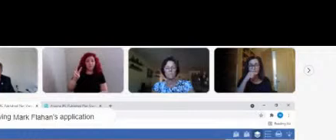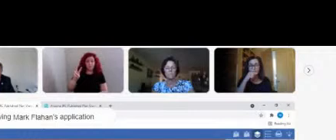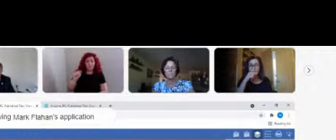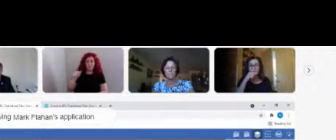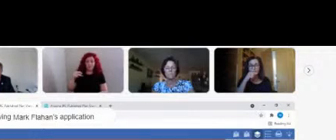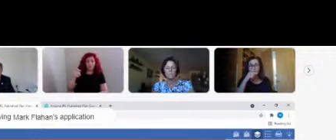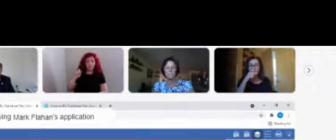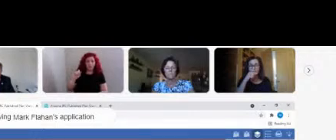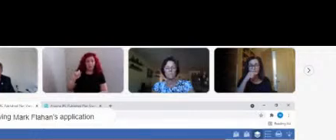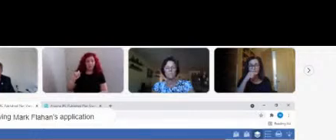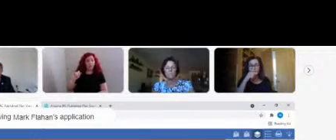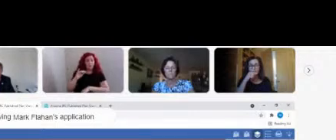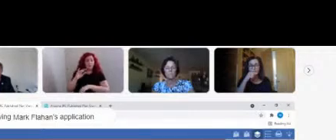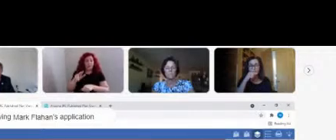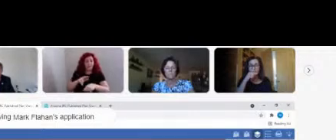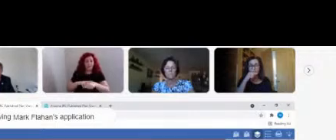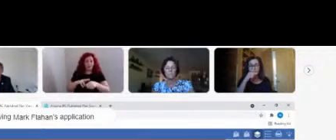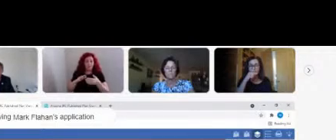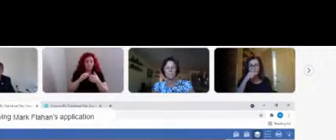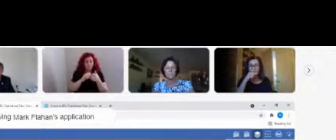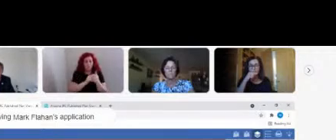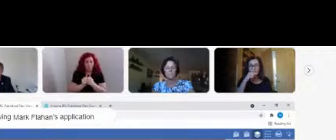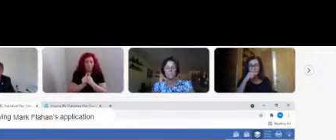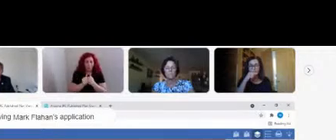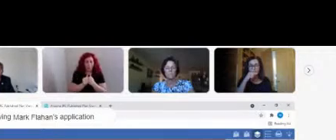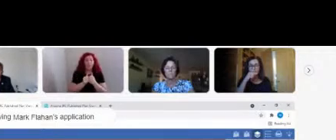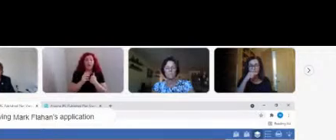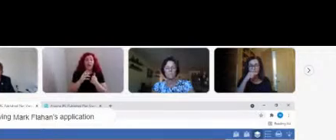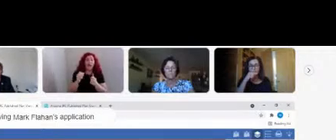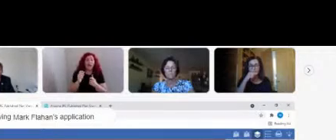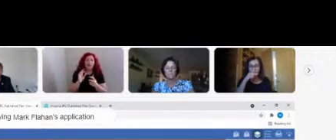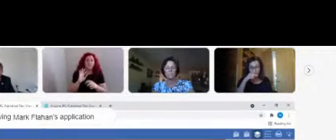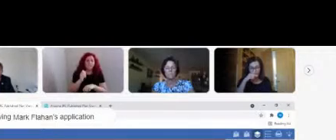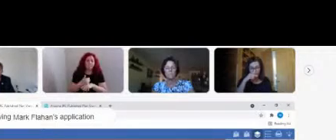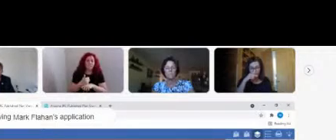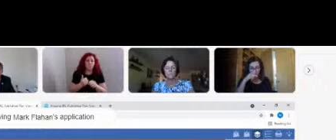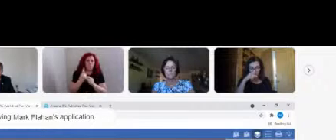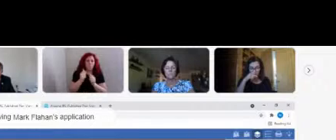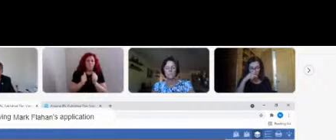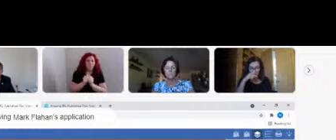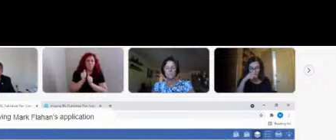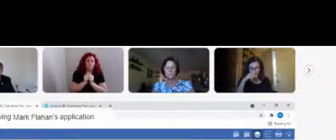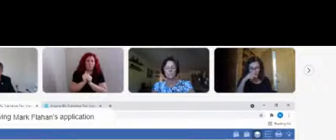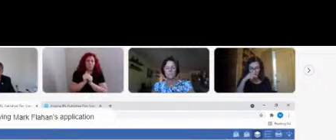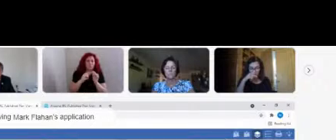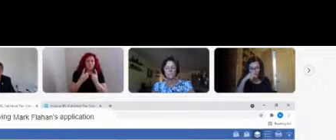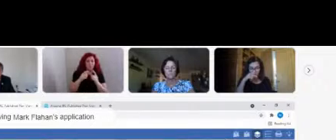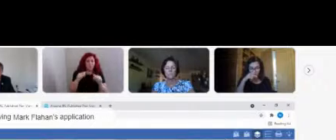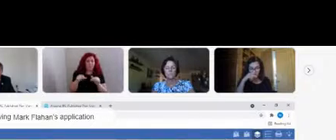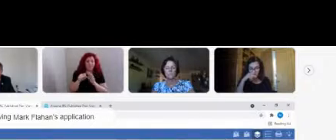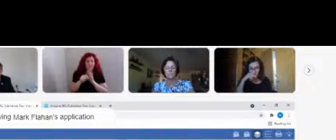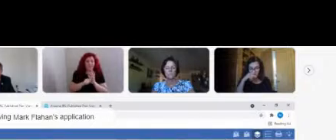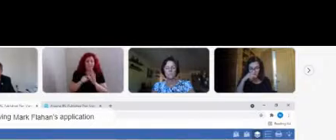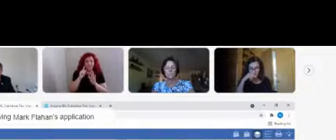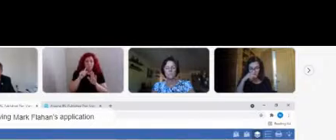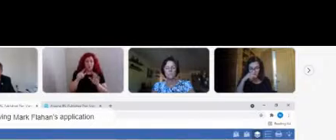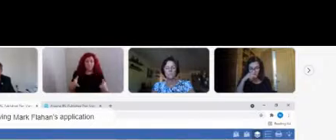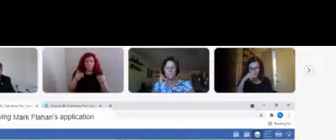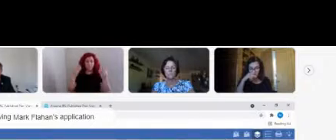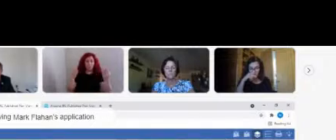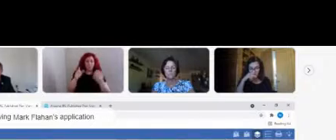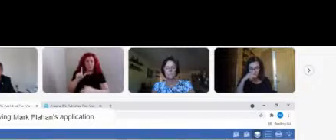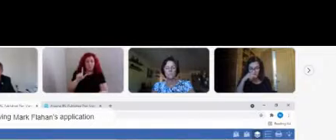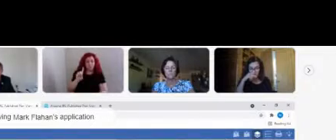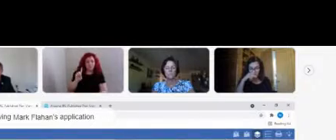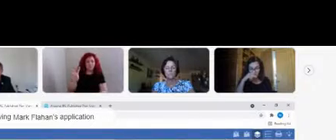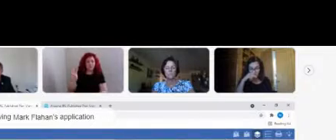important and create one of the most competitive districts in the state in the proposed ld6 instead of